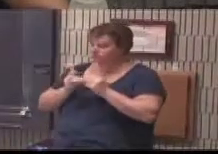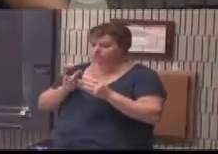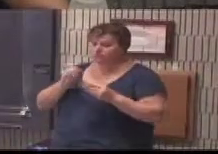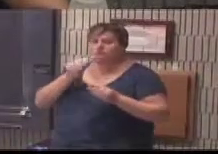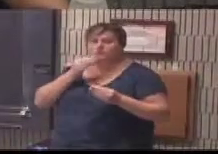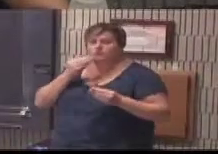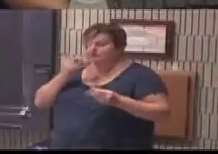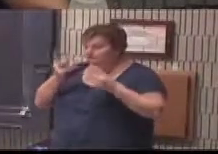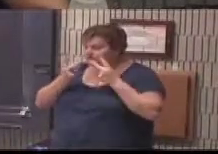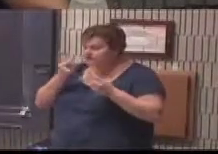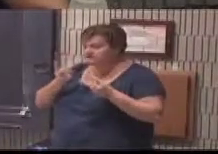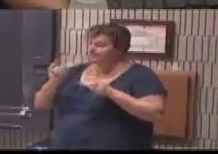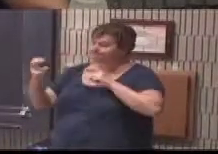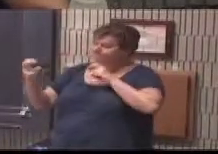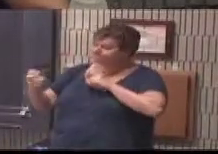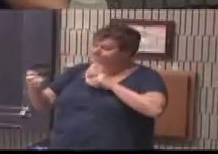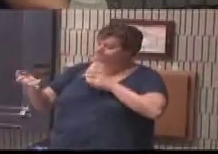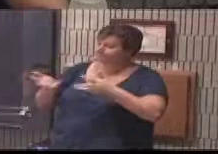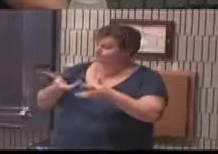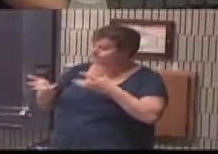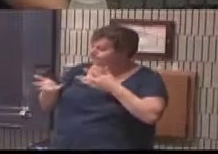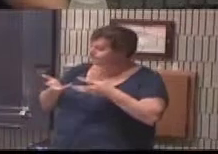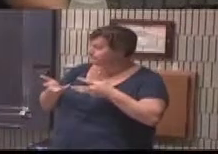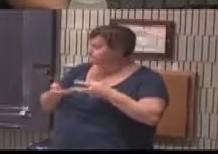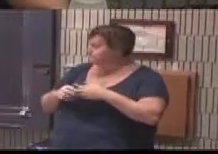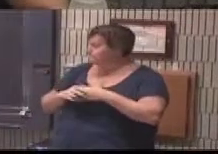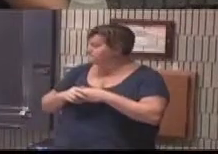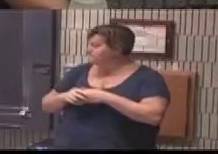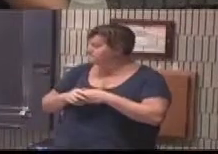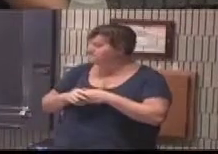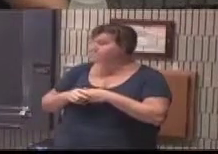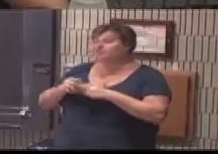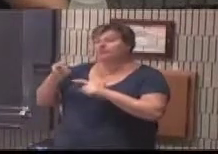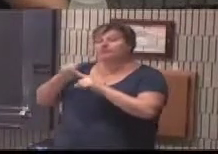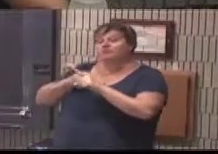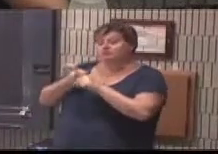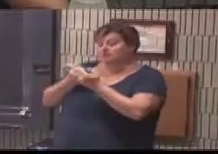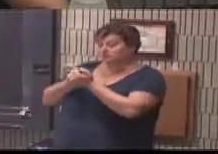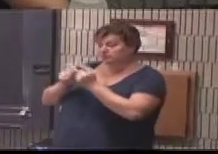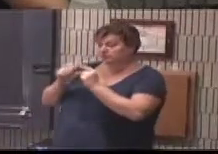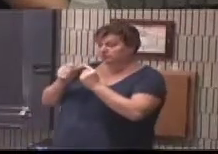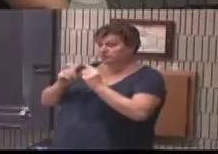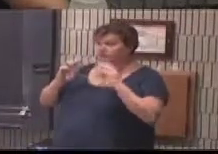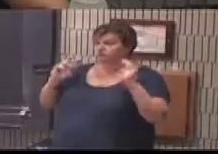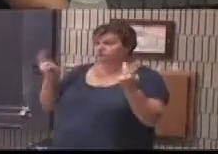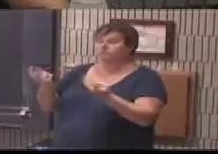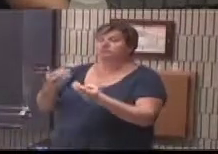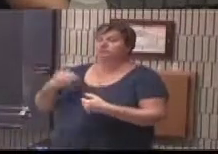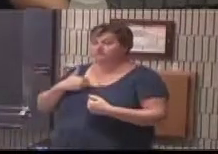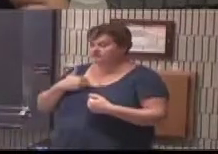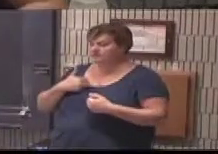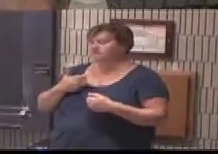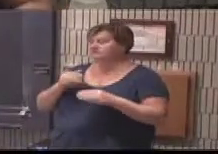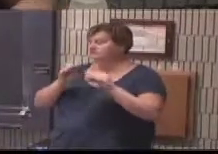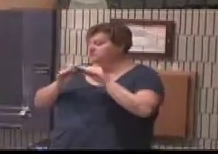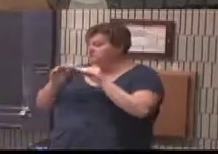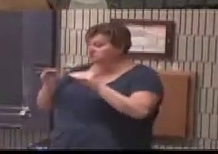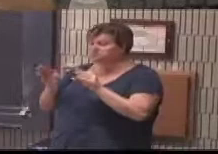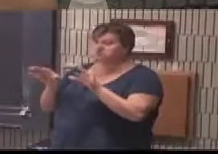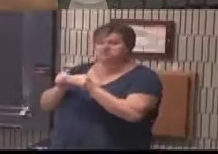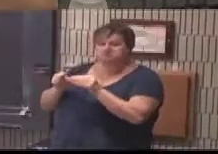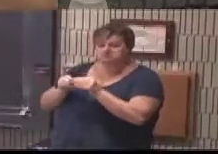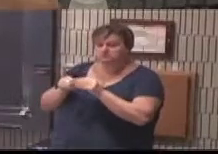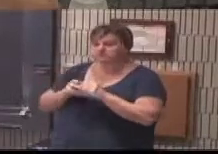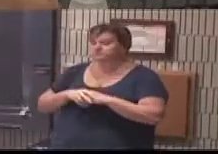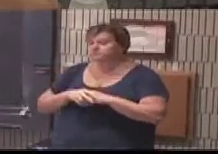visit, talking with the family. I do some monthly support groups. We offer educational seminars. So a small